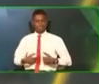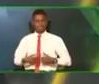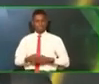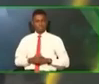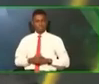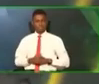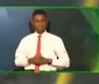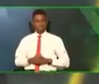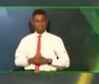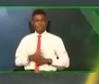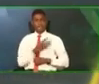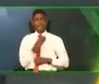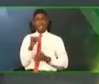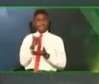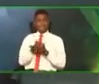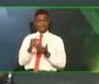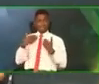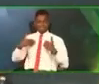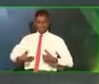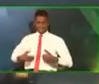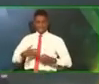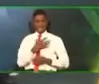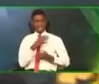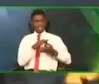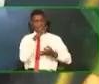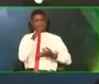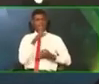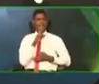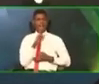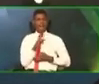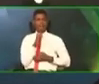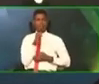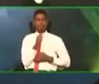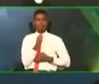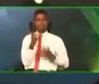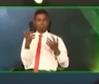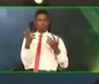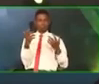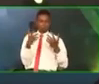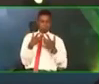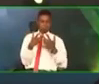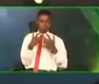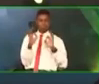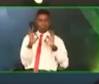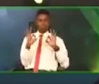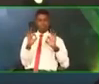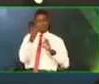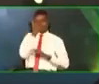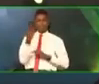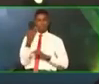And that body and that spirit are incompatible because of the realms that they come